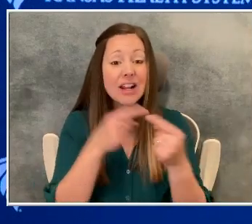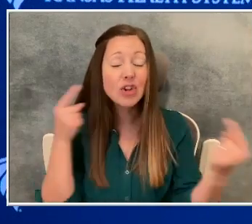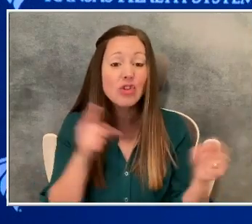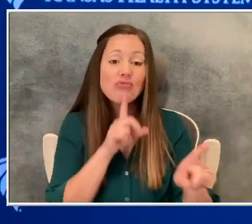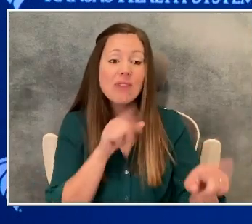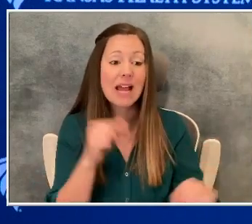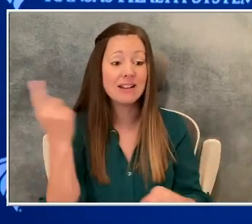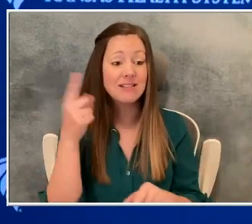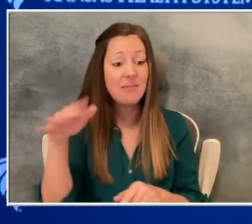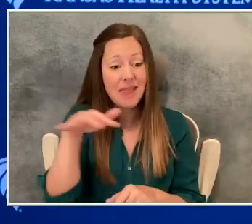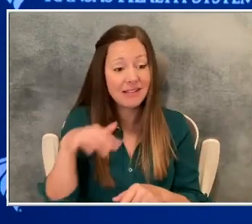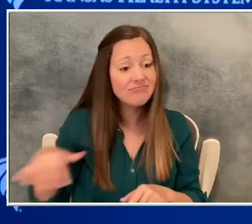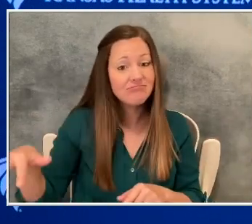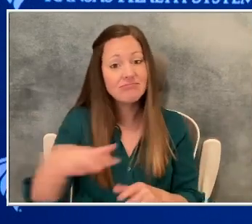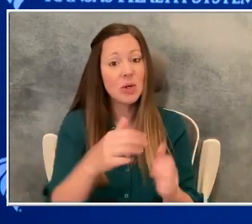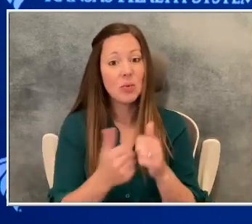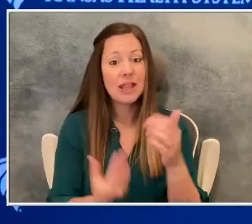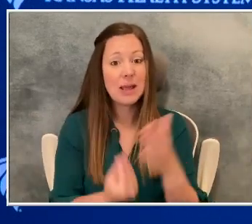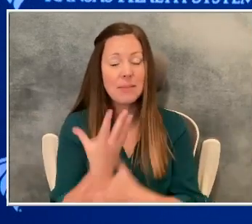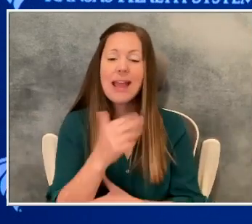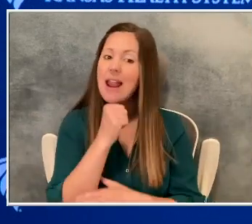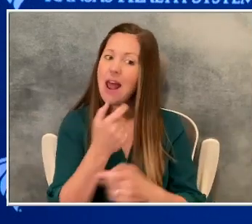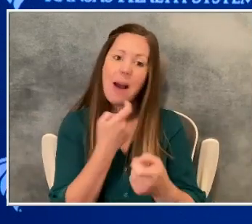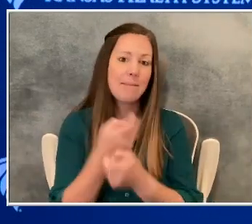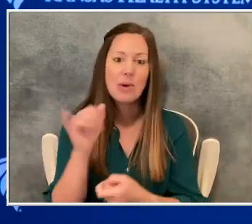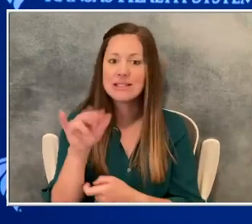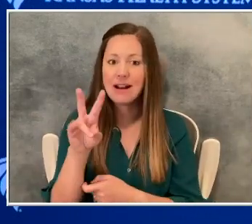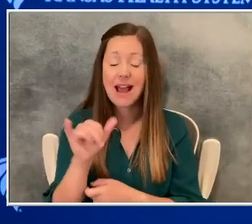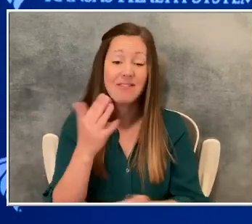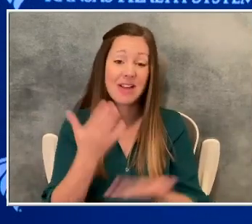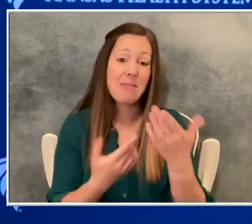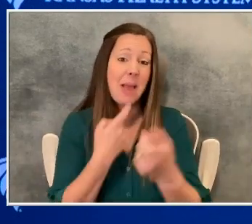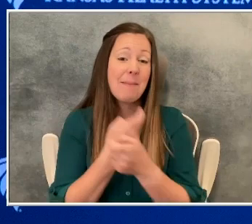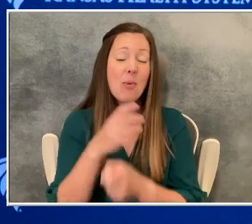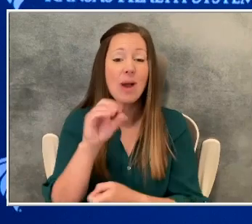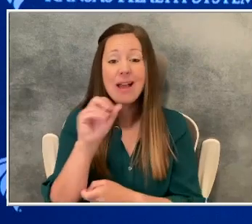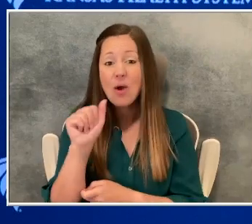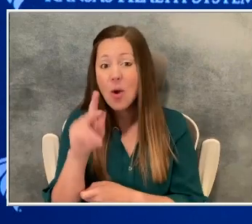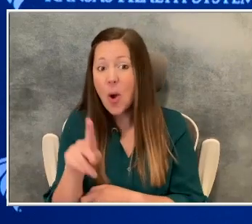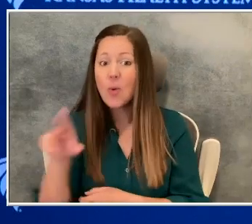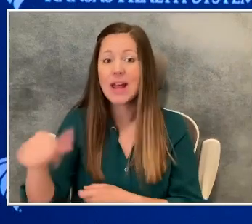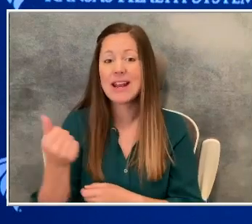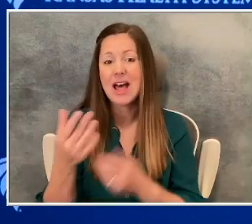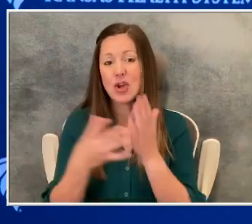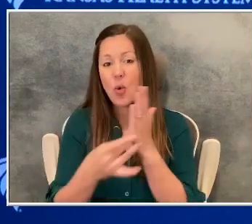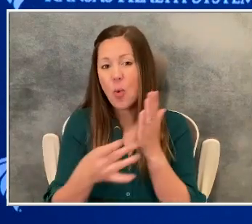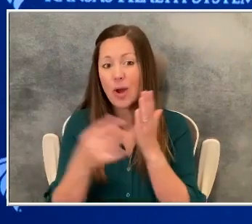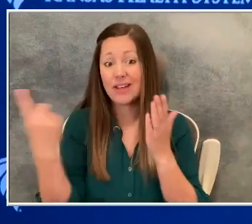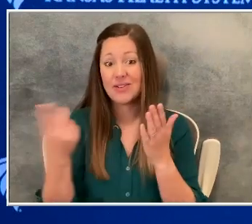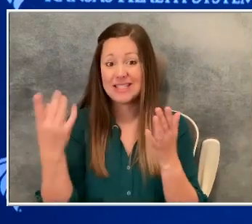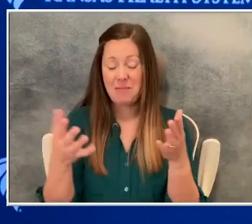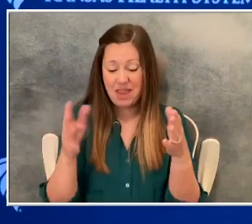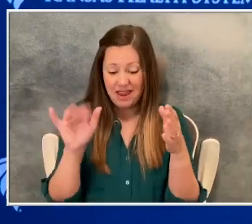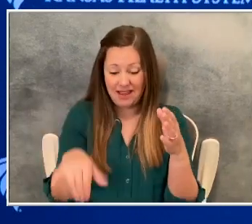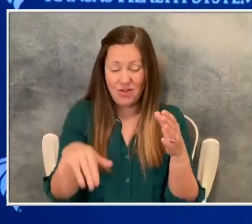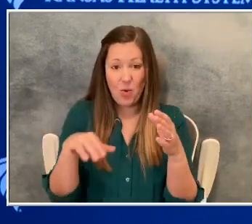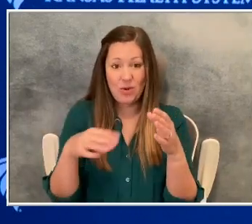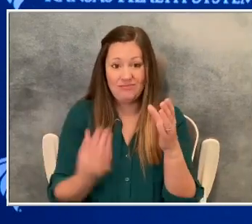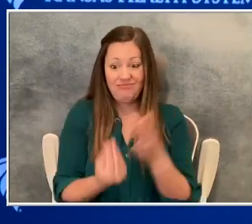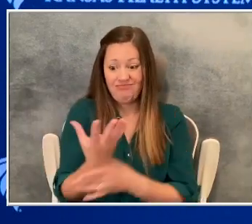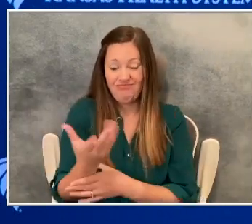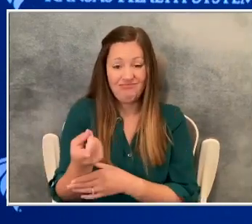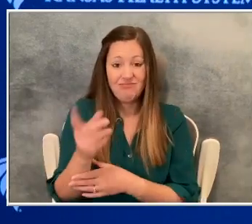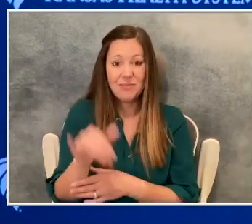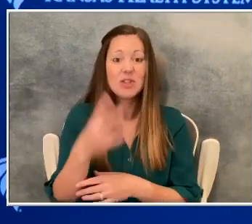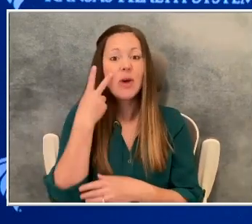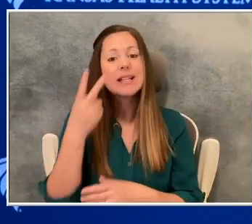with the plants, not poison ivy, possibly poison oak or another oil or allergen that was on those weeds. So I was able to see Dr. Gear